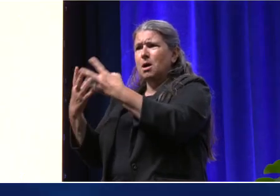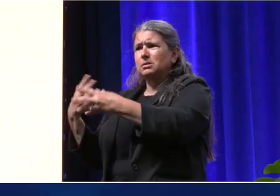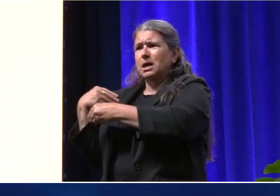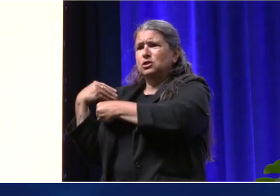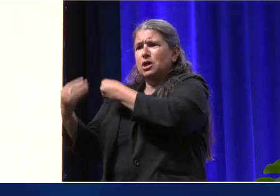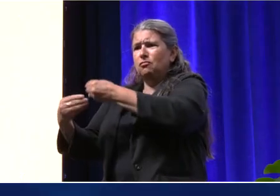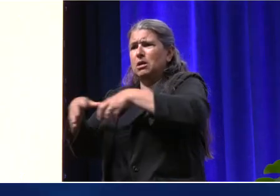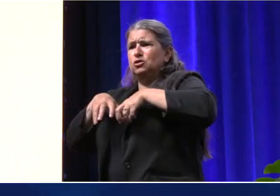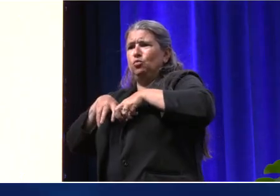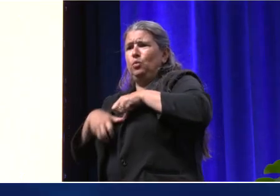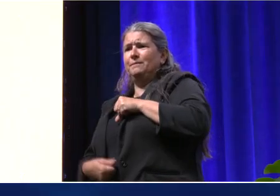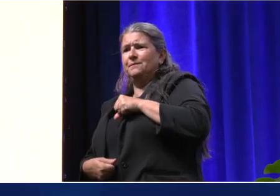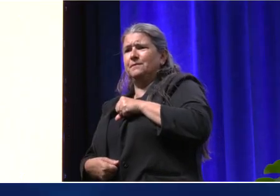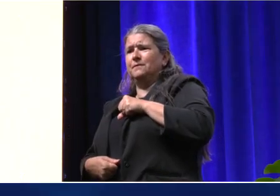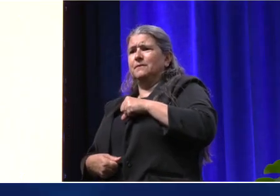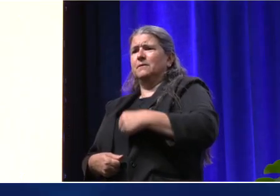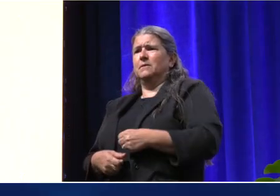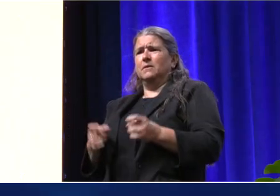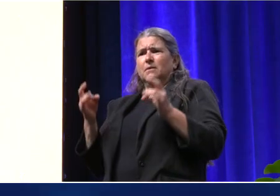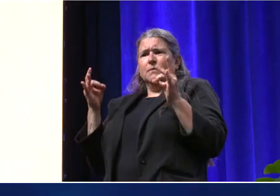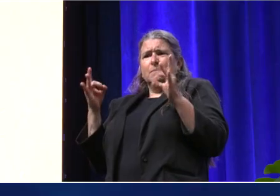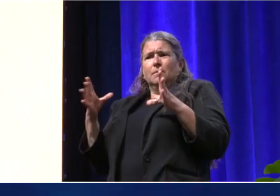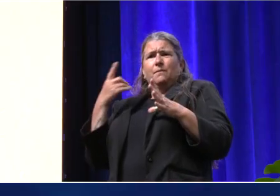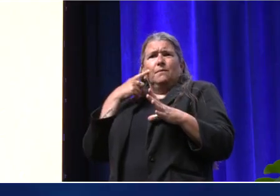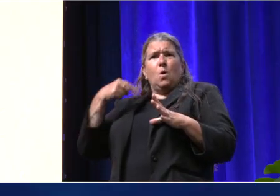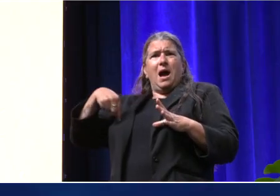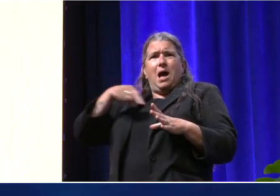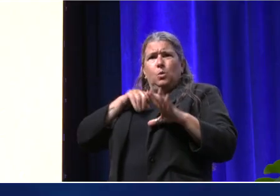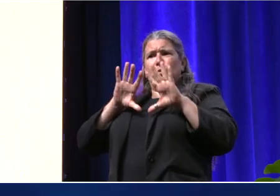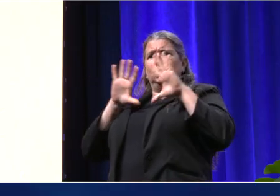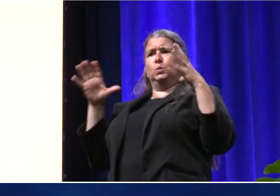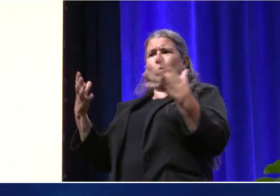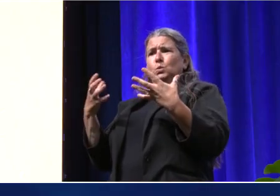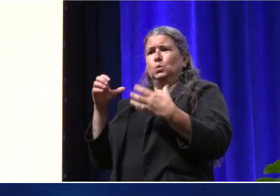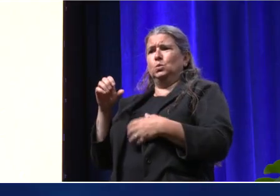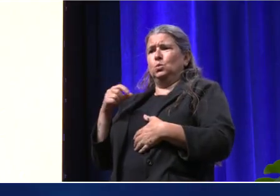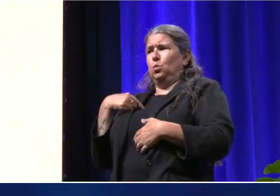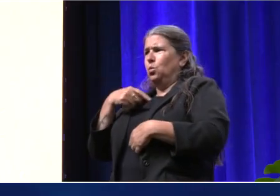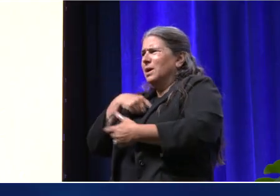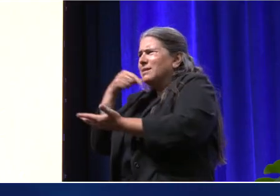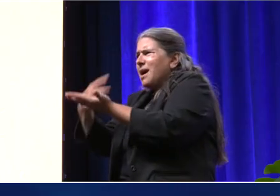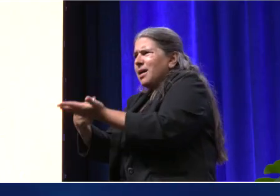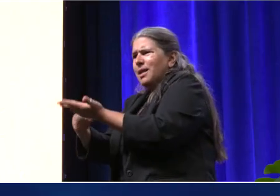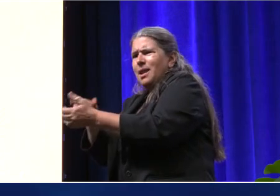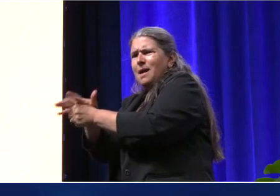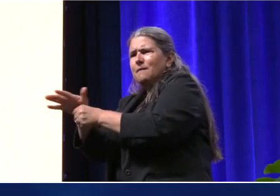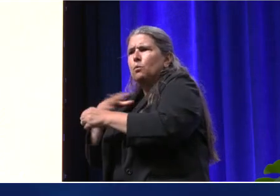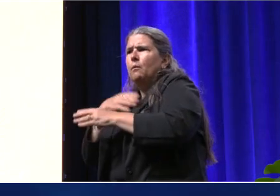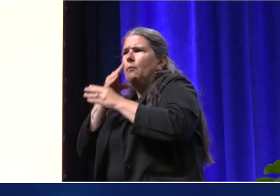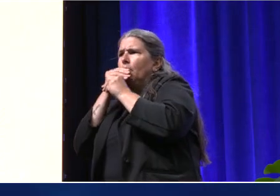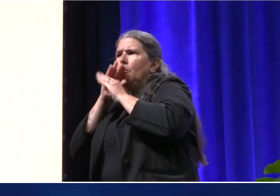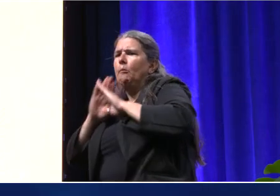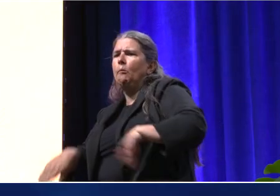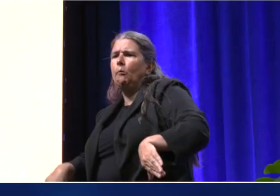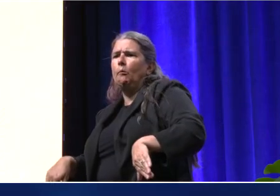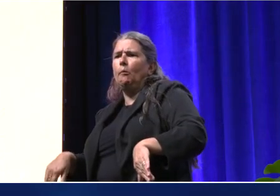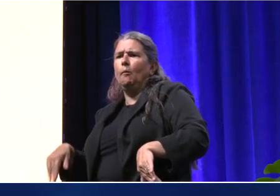acknowledge that and address it. I will be touching on this theme of intergenerationality later, so please keep this number in